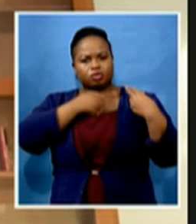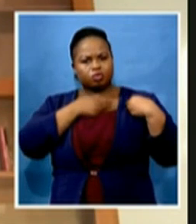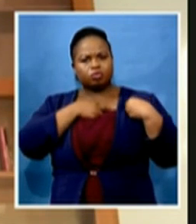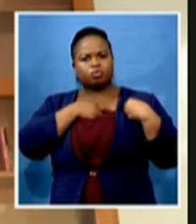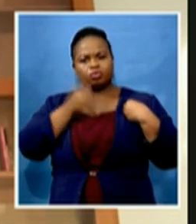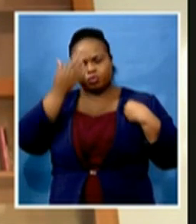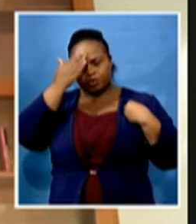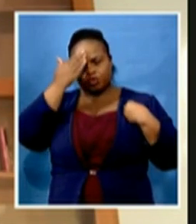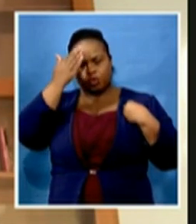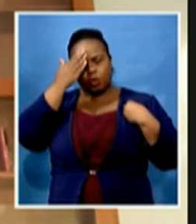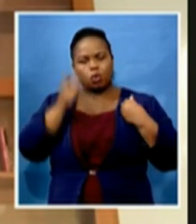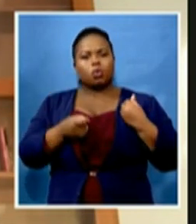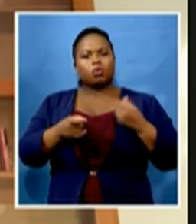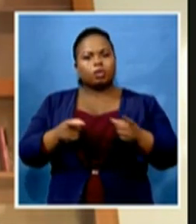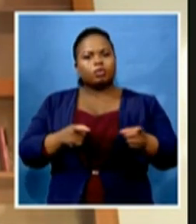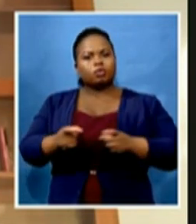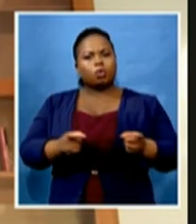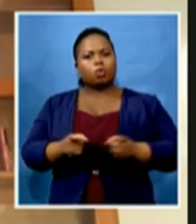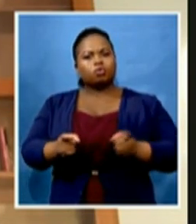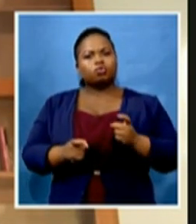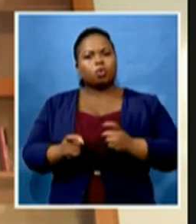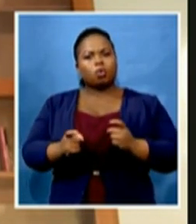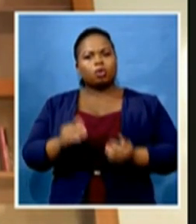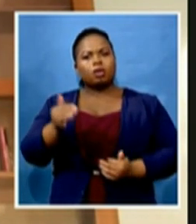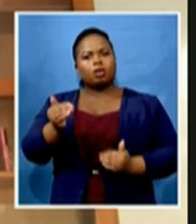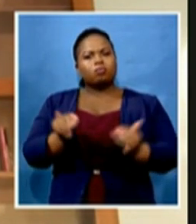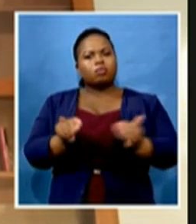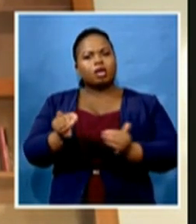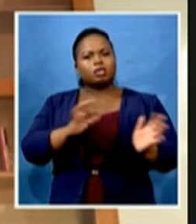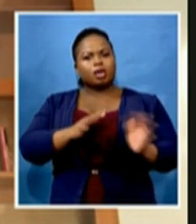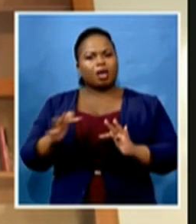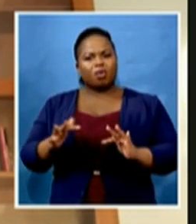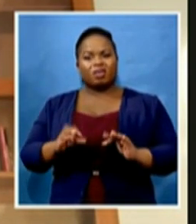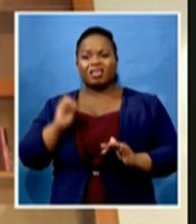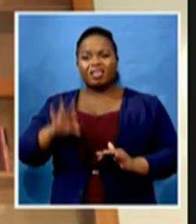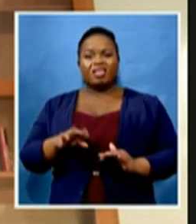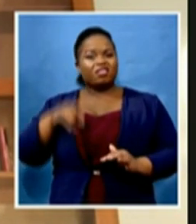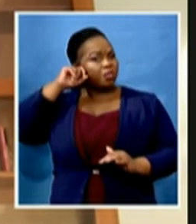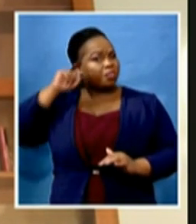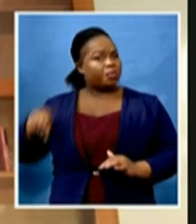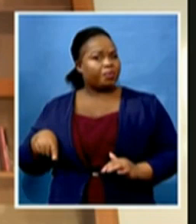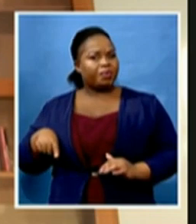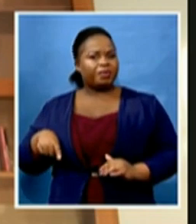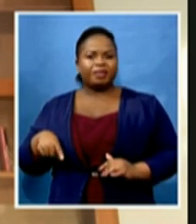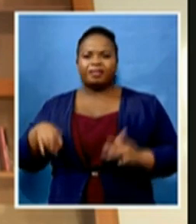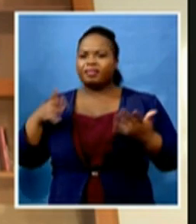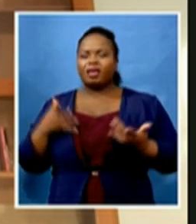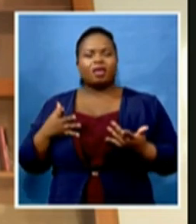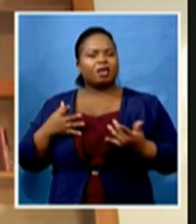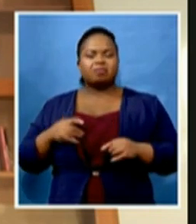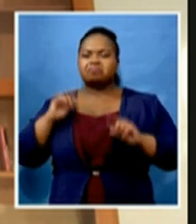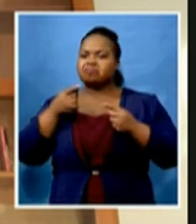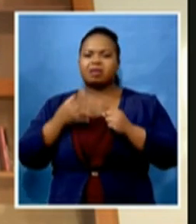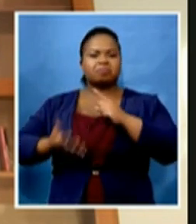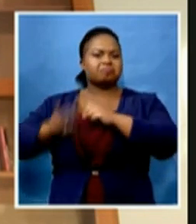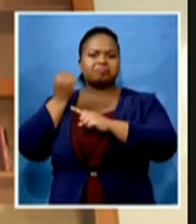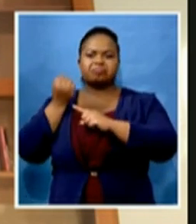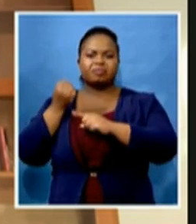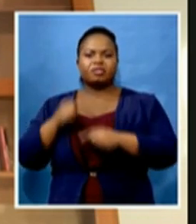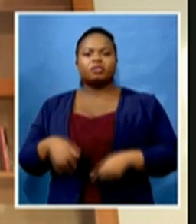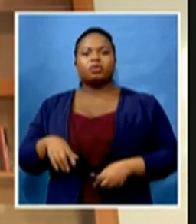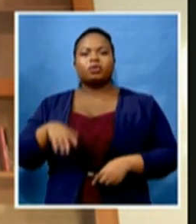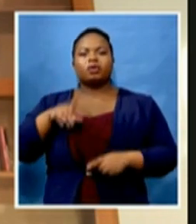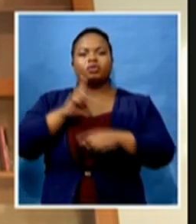course we will not be able to win. What Dr. Tedros, the WHO Director General,